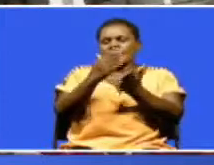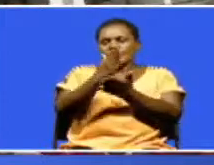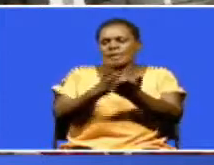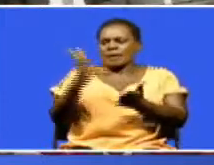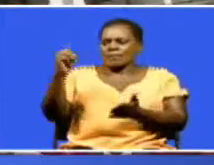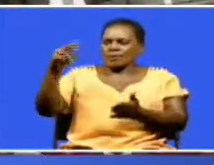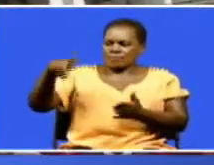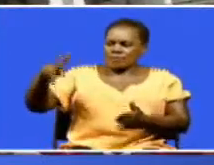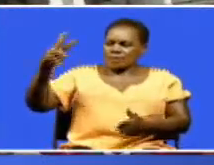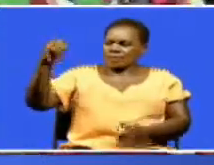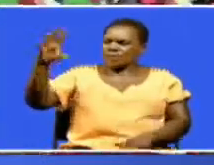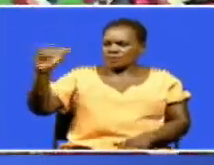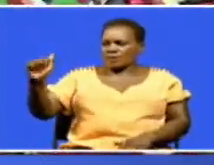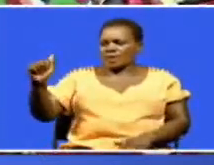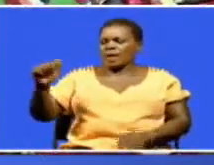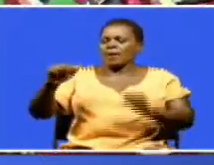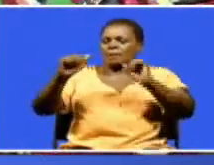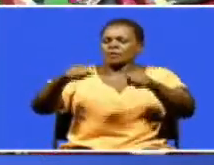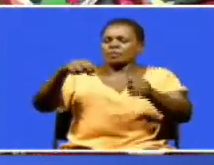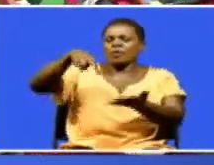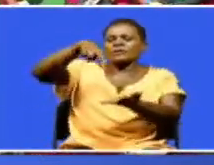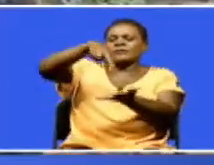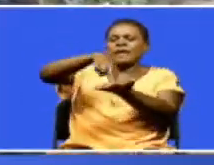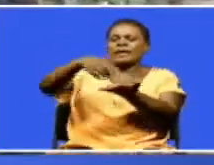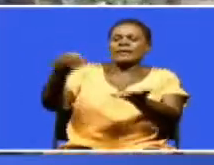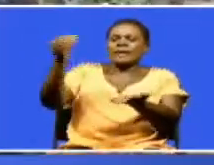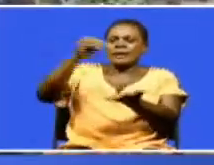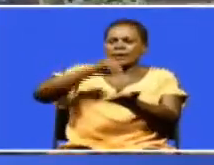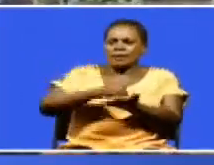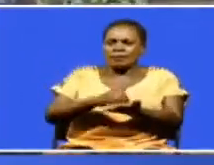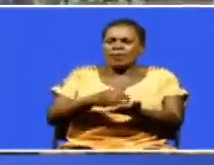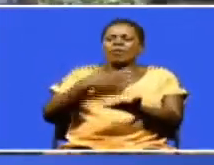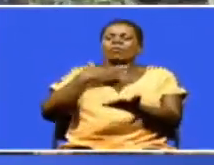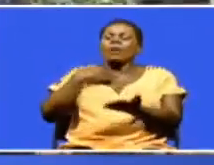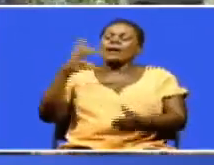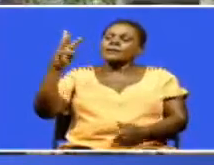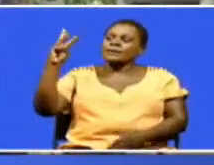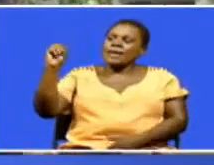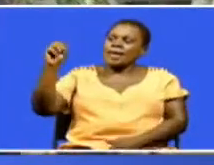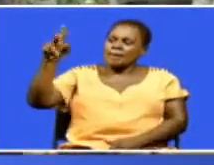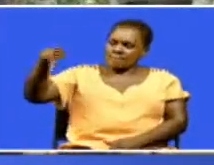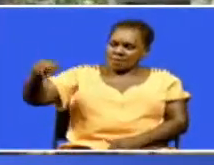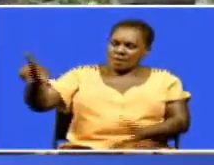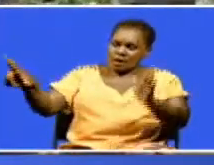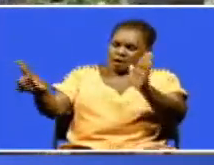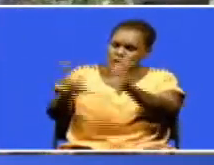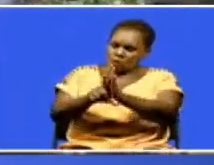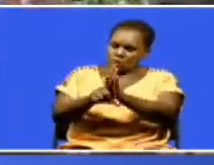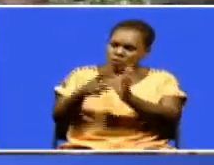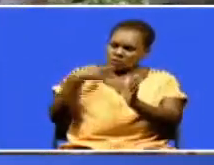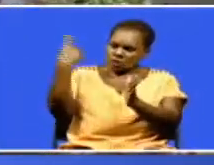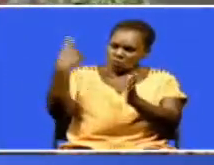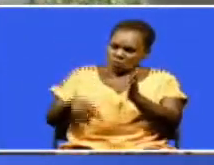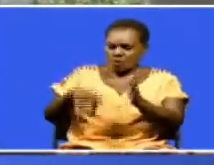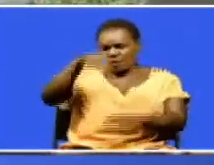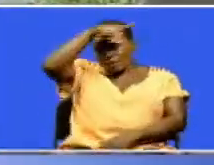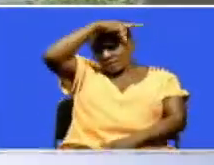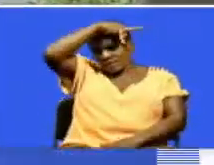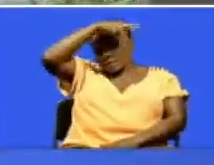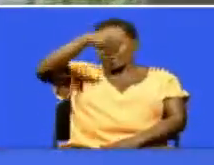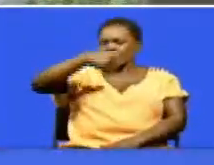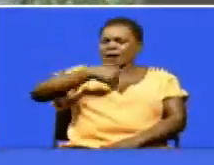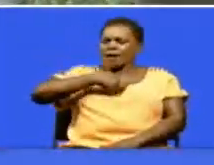and MCAs will be eligible for re-election. Ukitaka kukuwa mbunge, sheria inasema paka uwe na